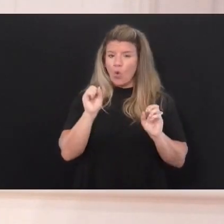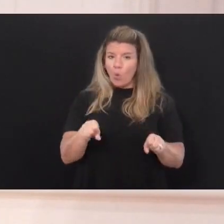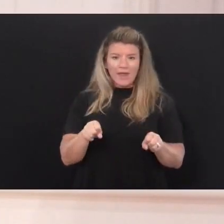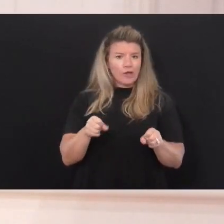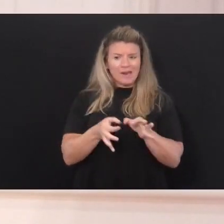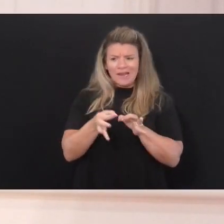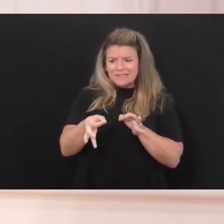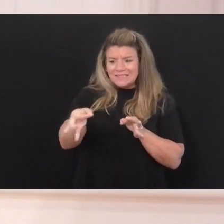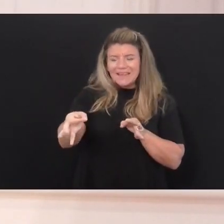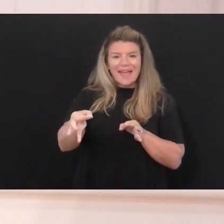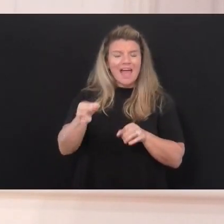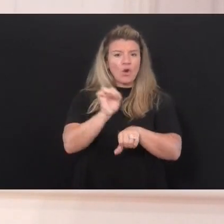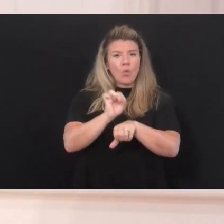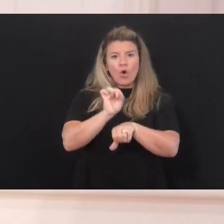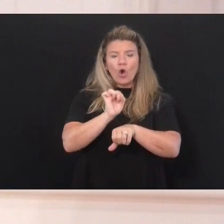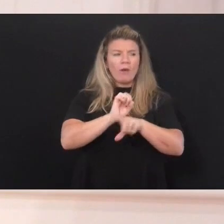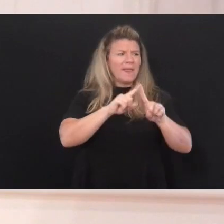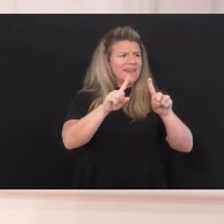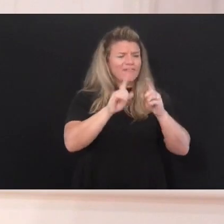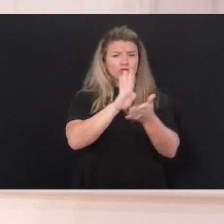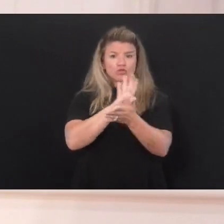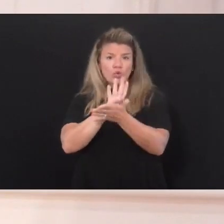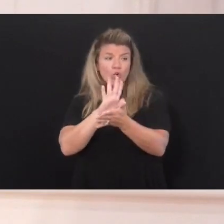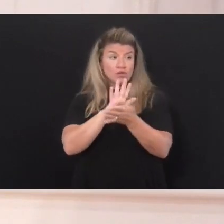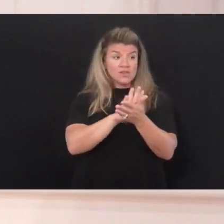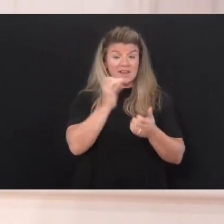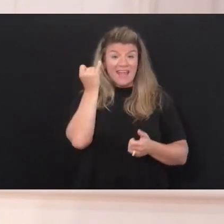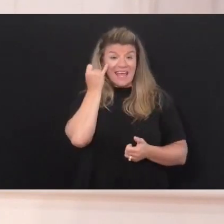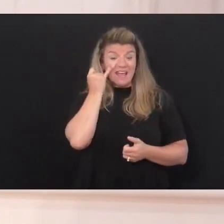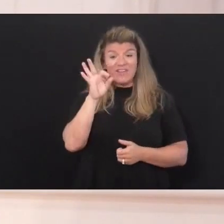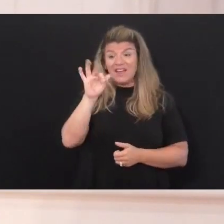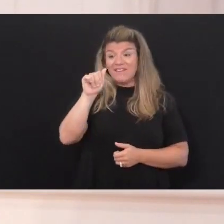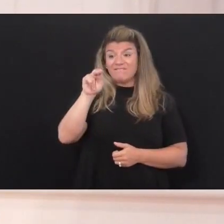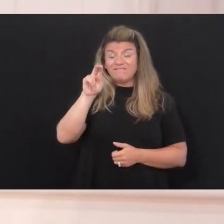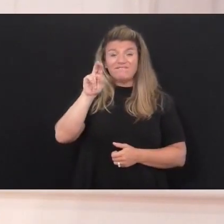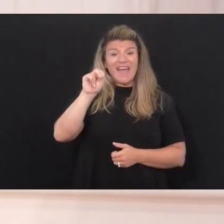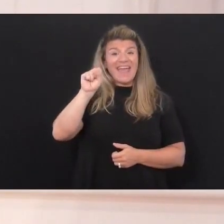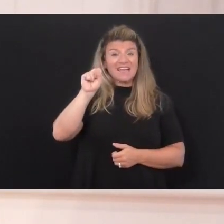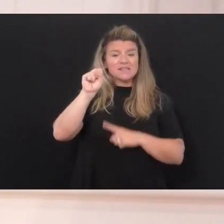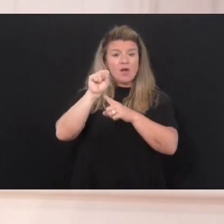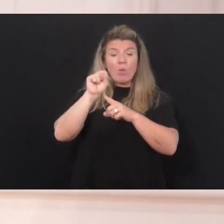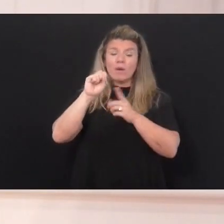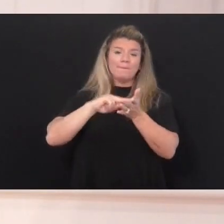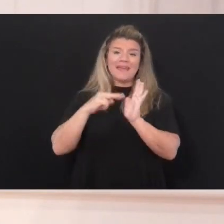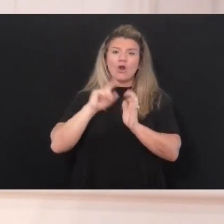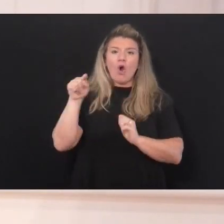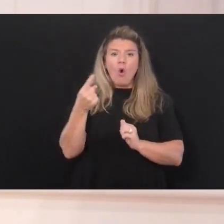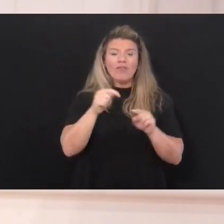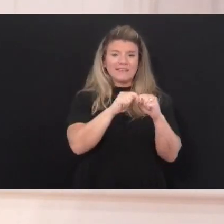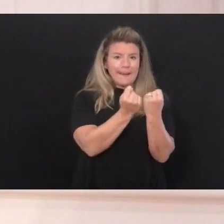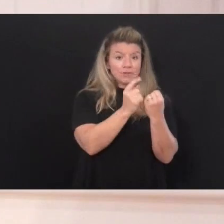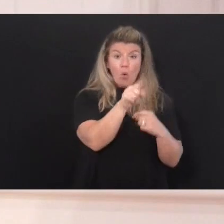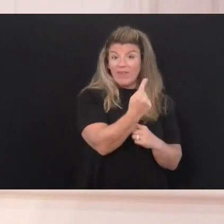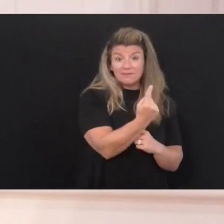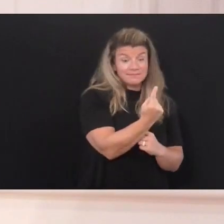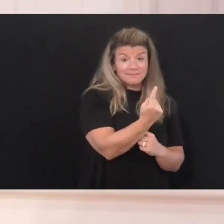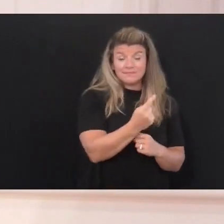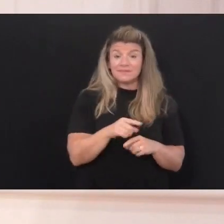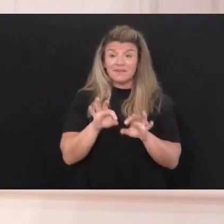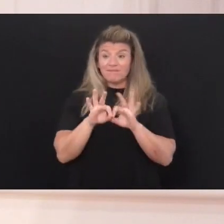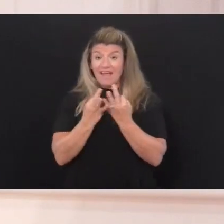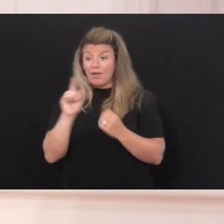per se that a bunch of politicians would do or like to do. I put out there